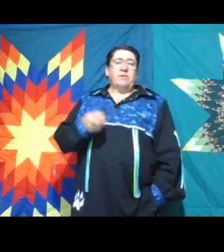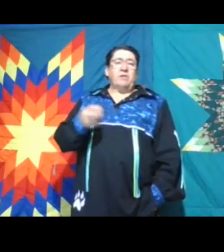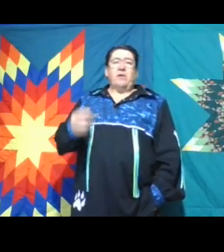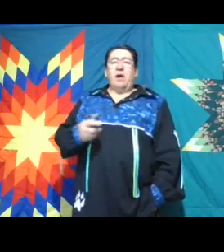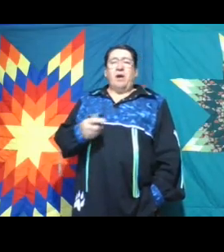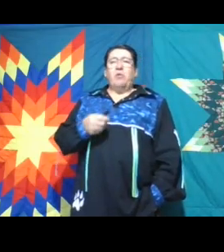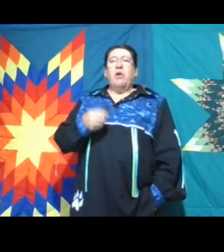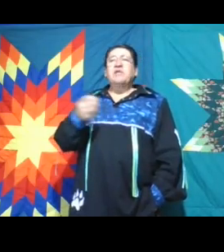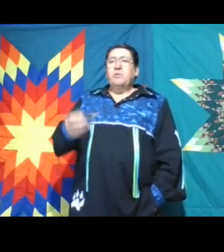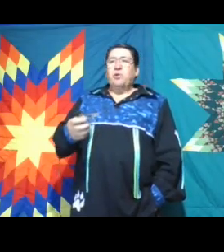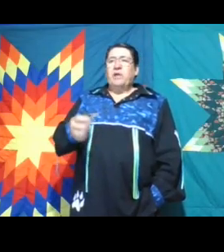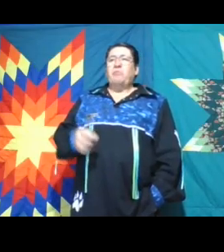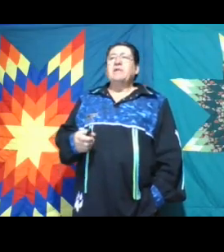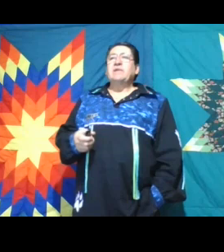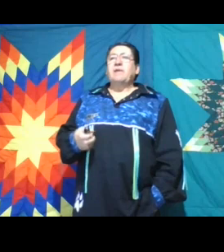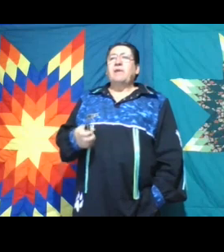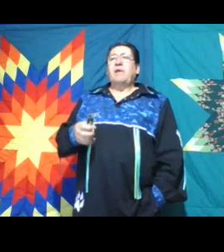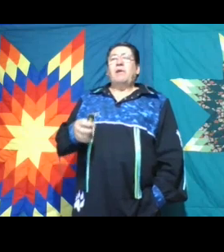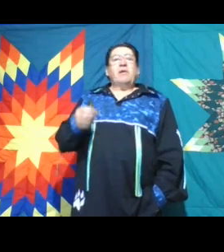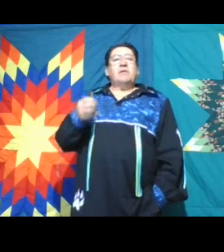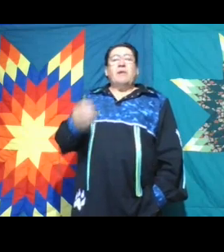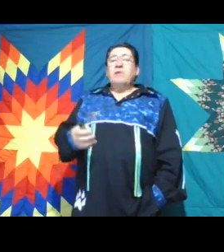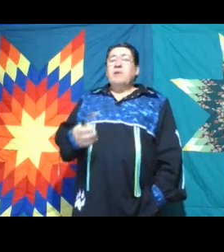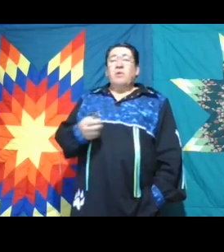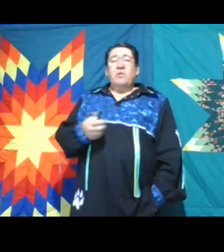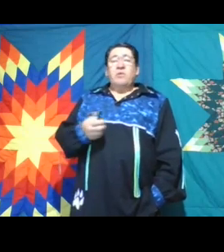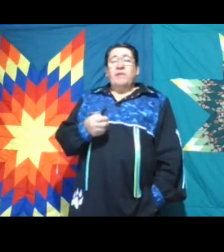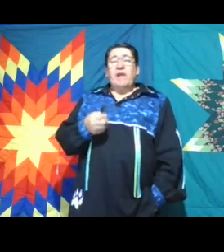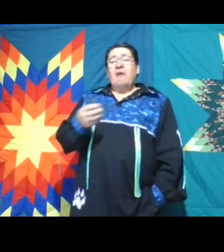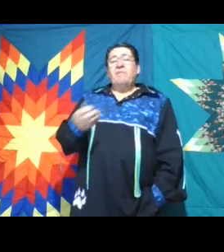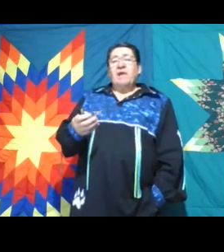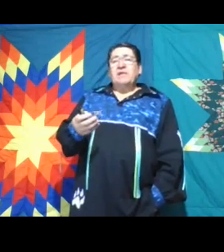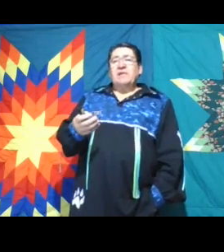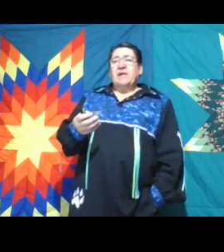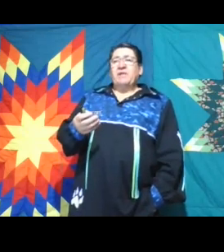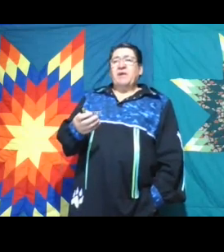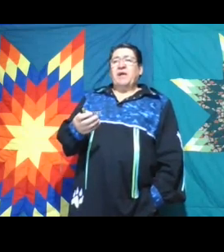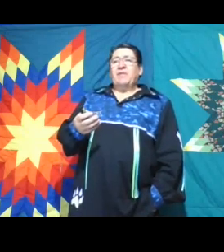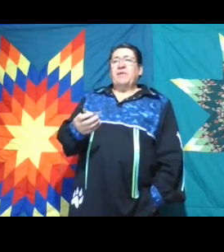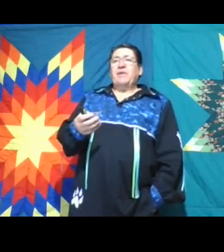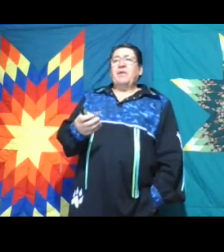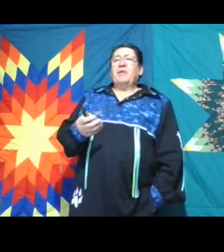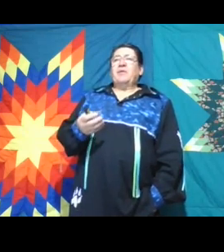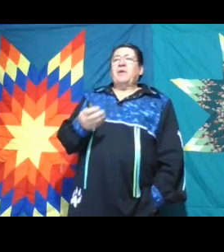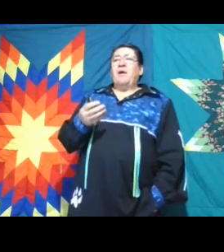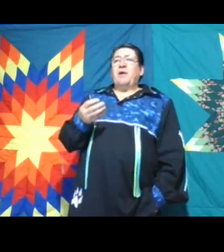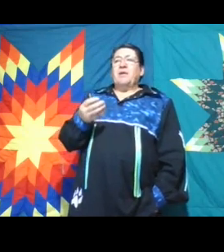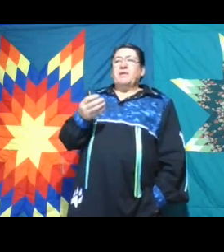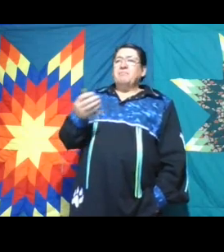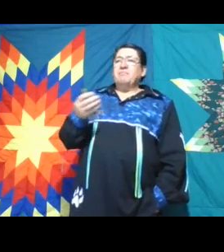it's questionable at best. Some of them don't even have access to internet.